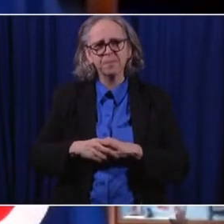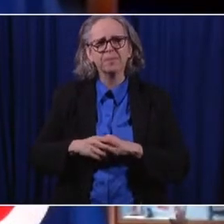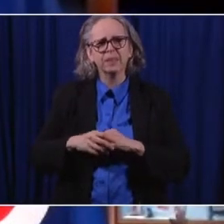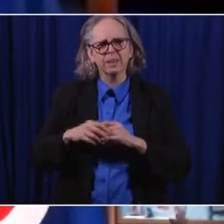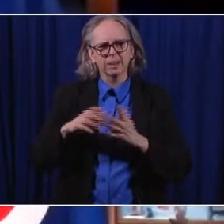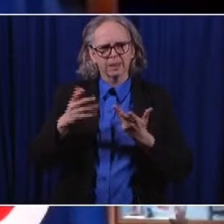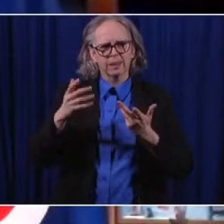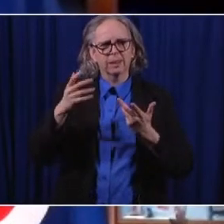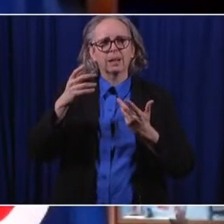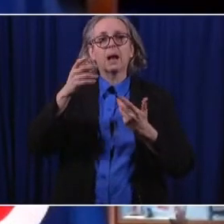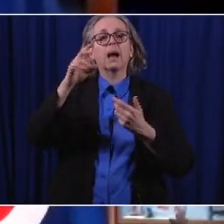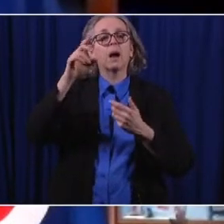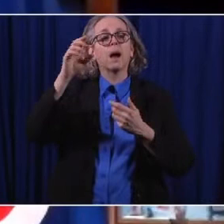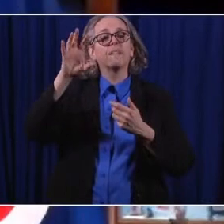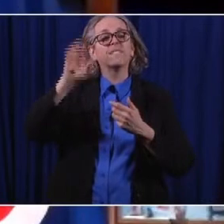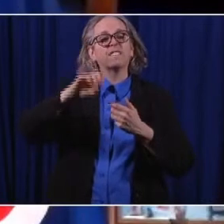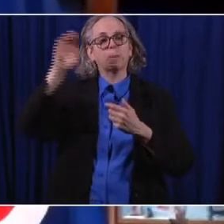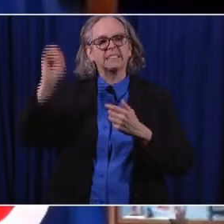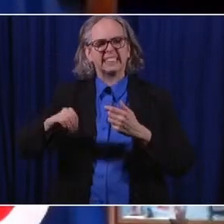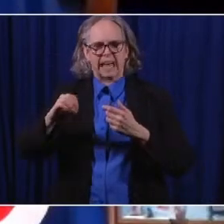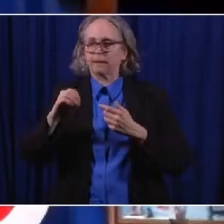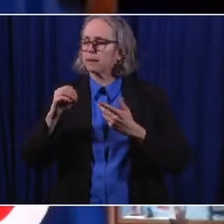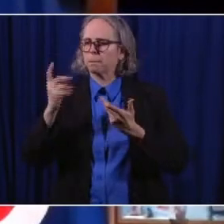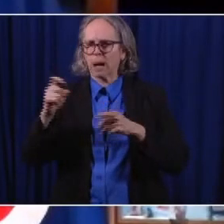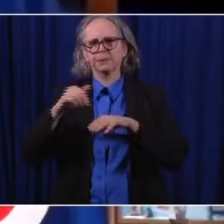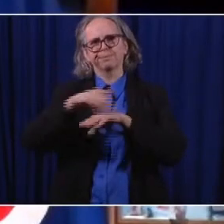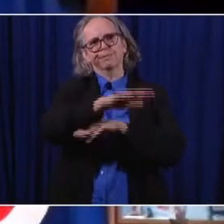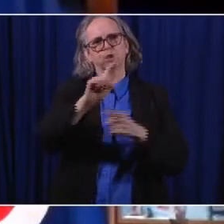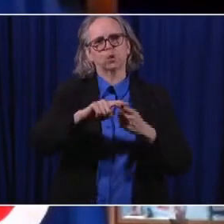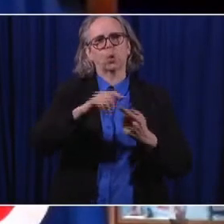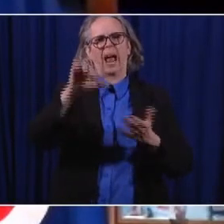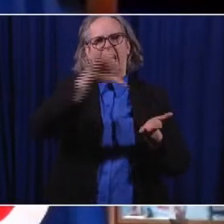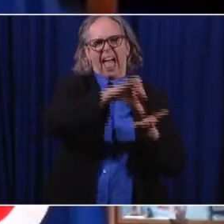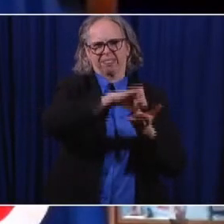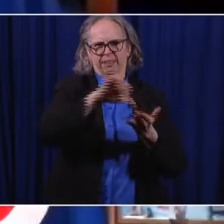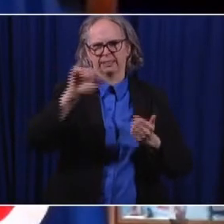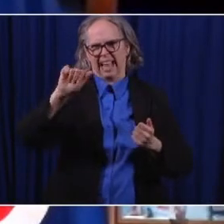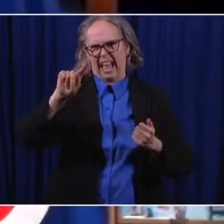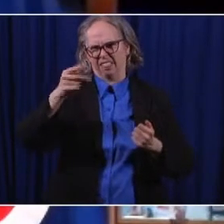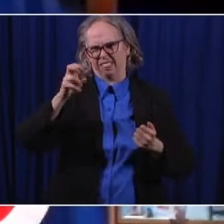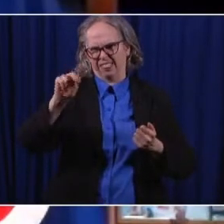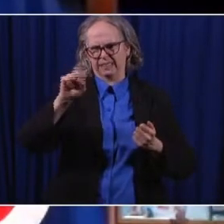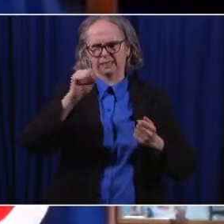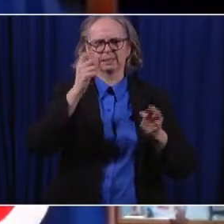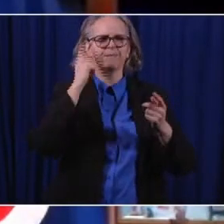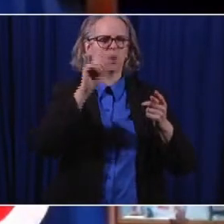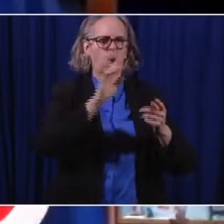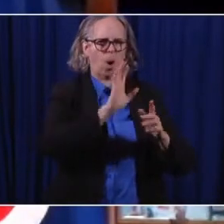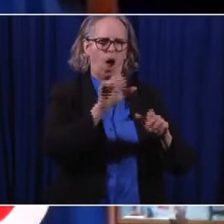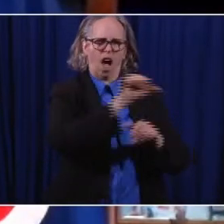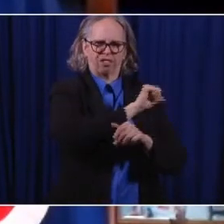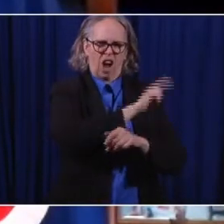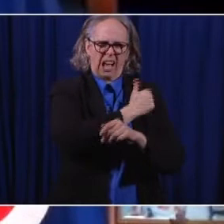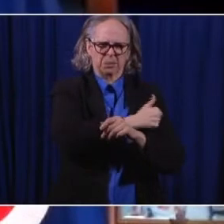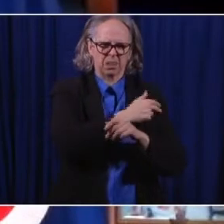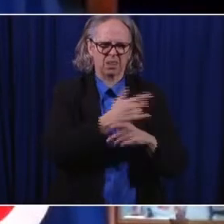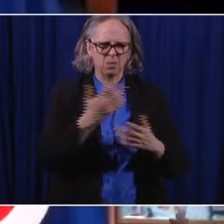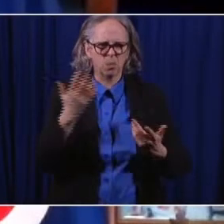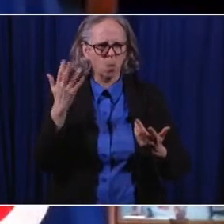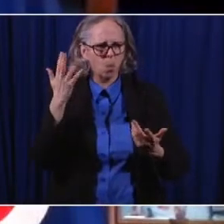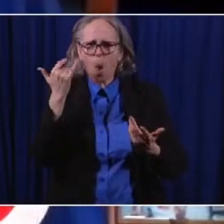Athens, which is the only pre-positioned site in Southeast Ohio. So they are positioning